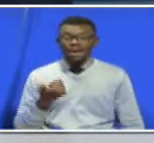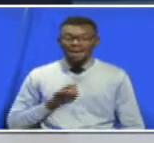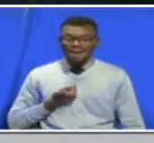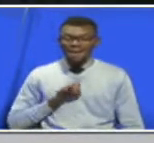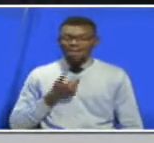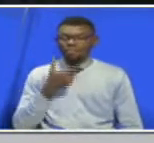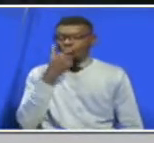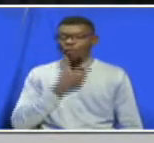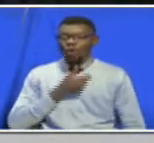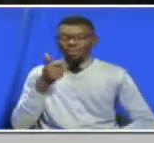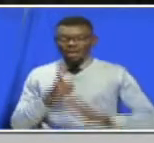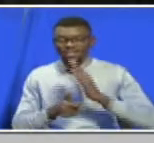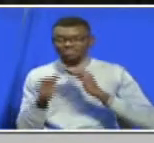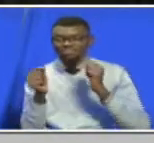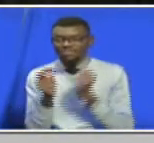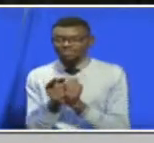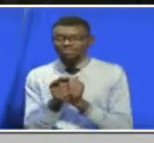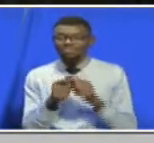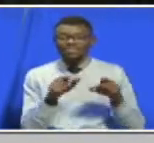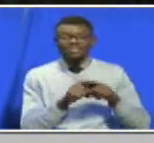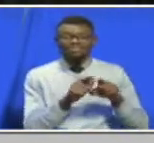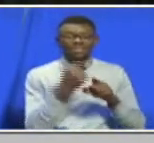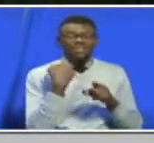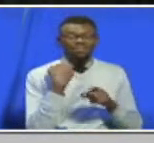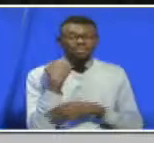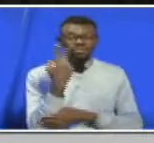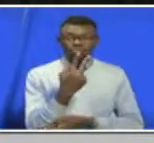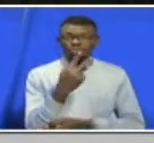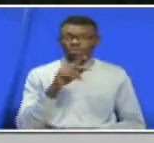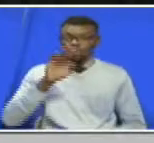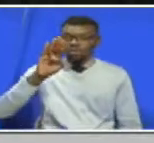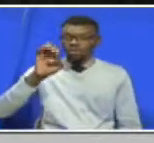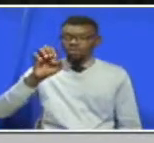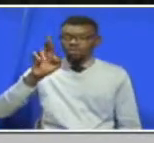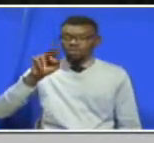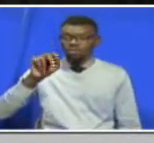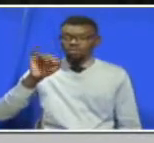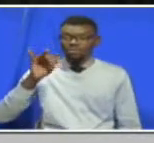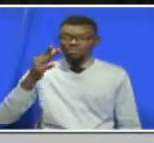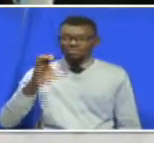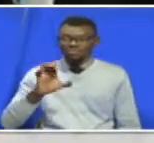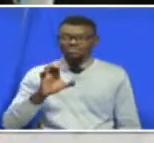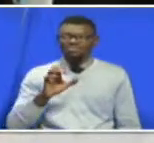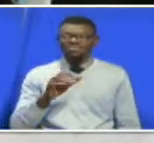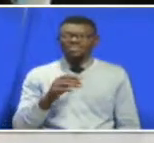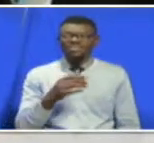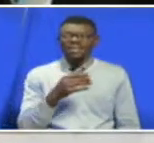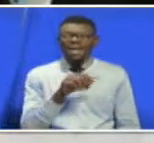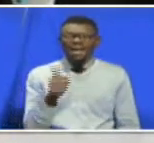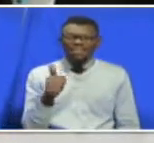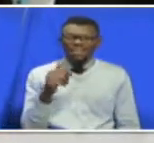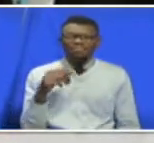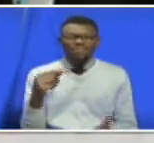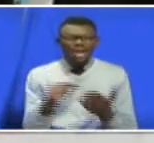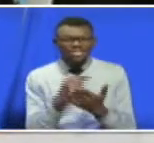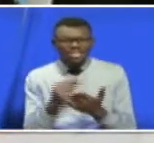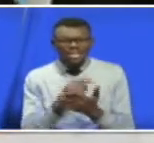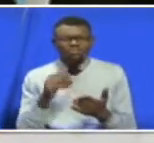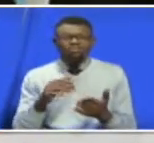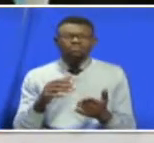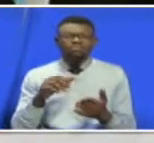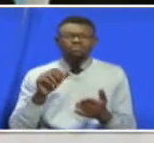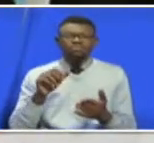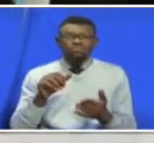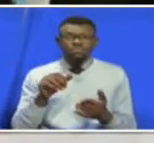with compatriot Wamboi Barnis in second position. Reddy Deya from South Africa is in third. Ghana's Mawuli Richardson is leading the